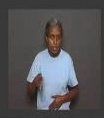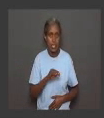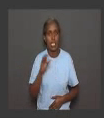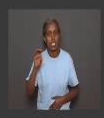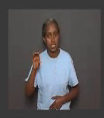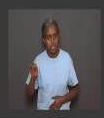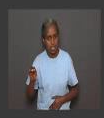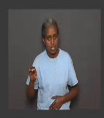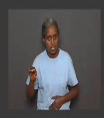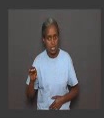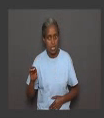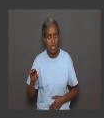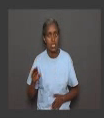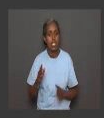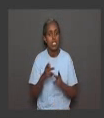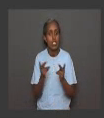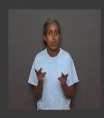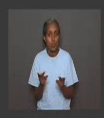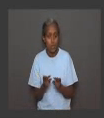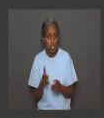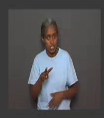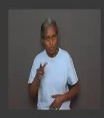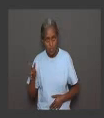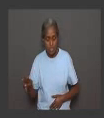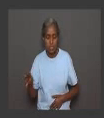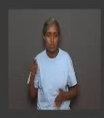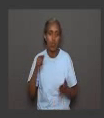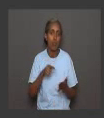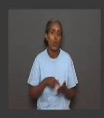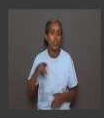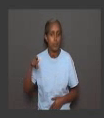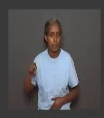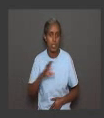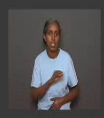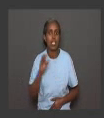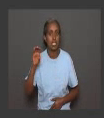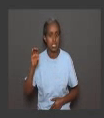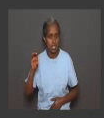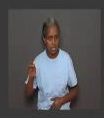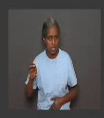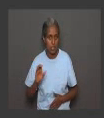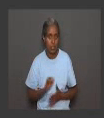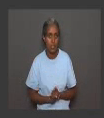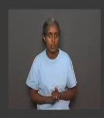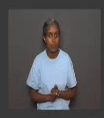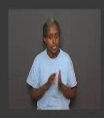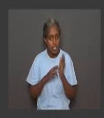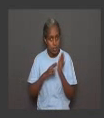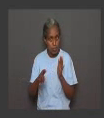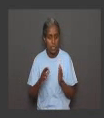Vector P and C are the position vectors of points P and